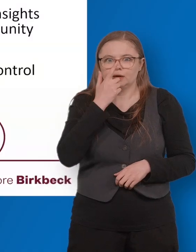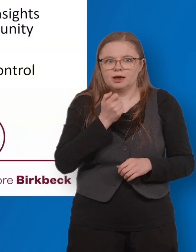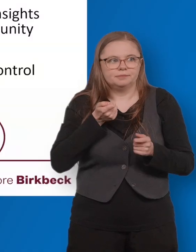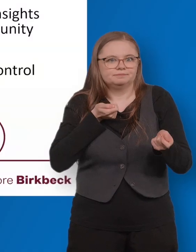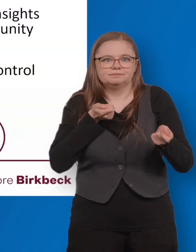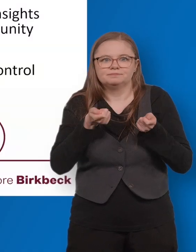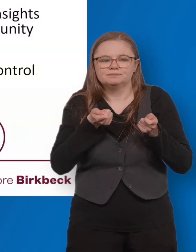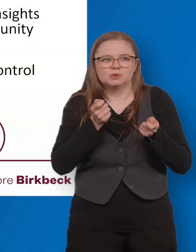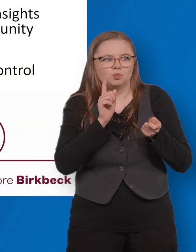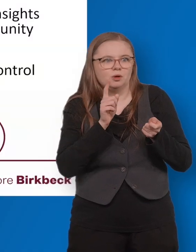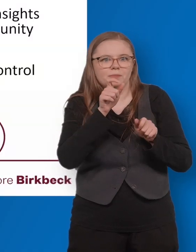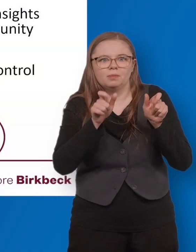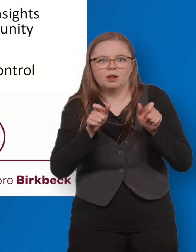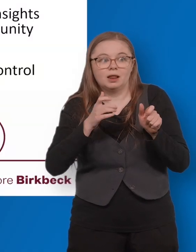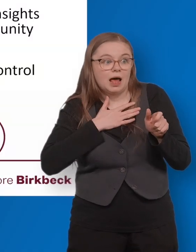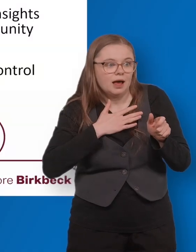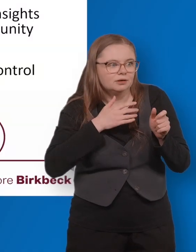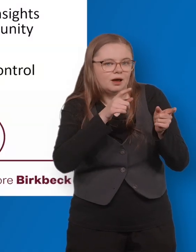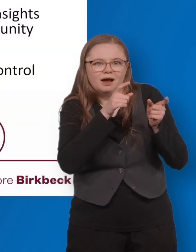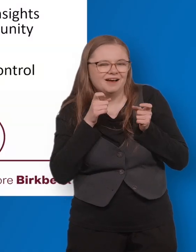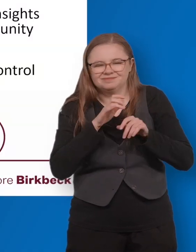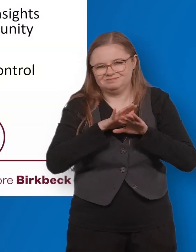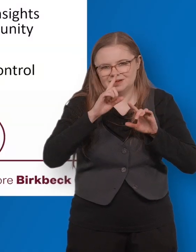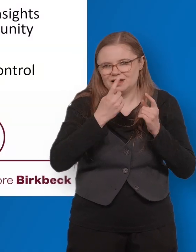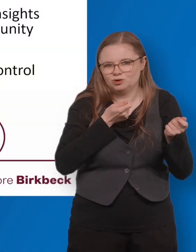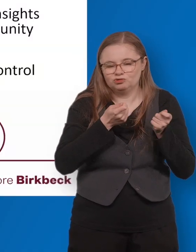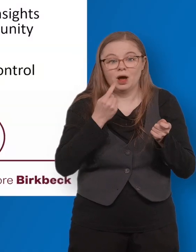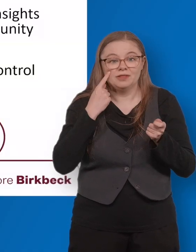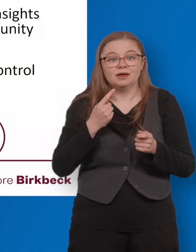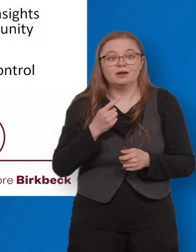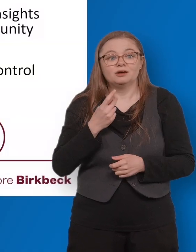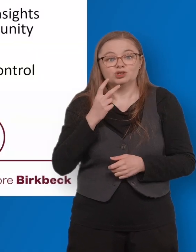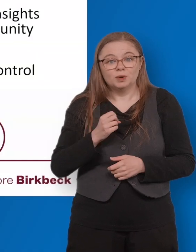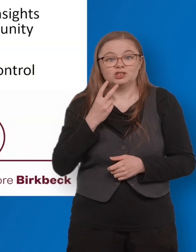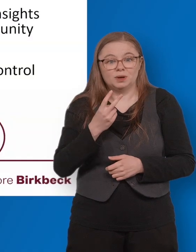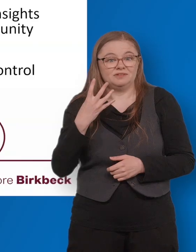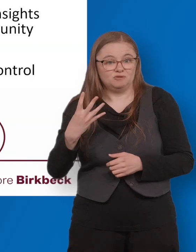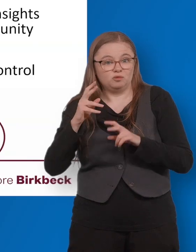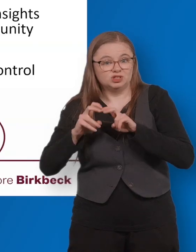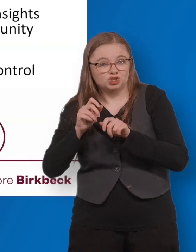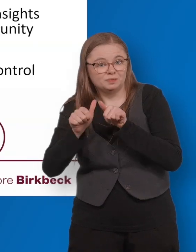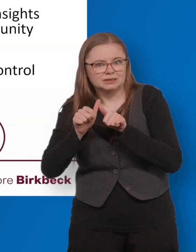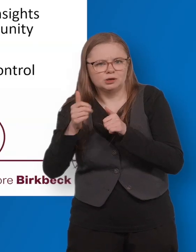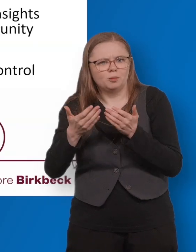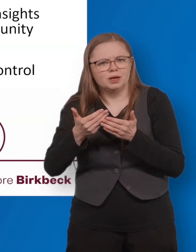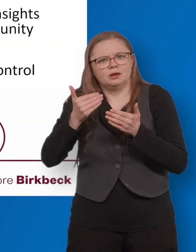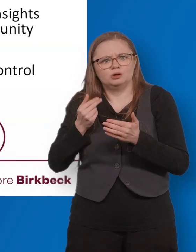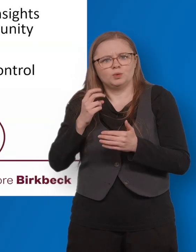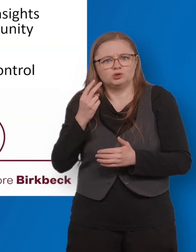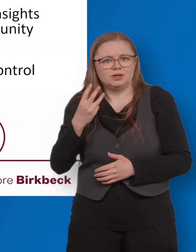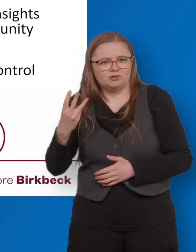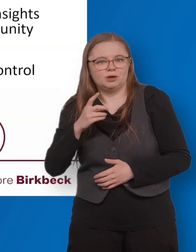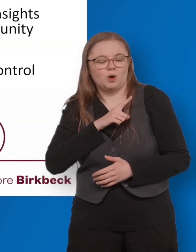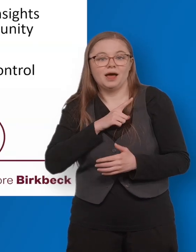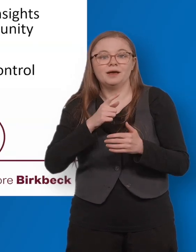2024 NLB research is far better than the 2023 because we also included the perspective of colleagues, but people aren't reading